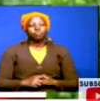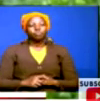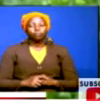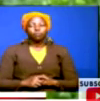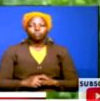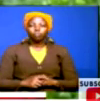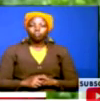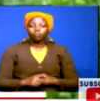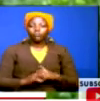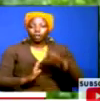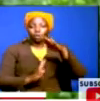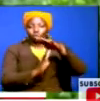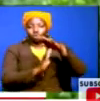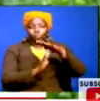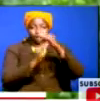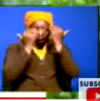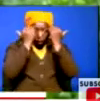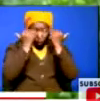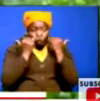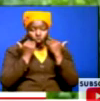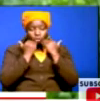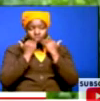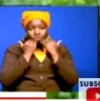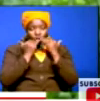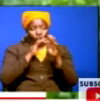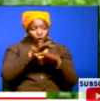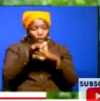The Supreme Court unanimously,